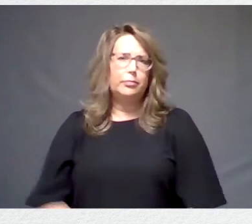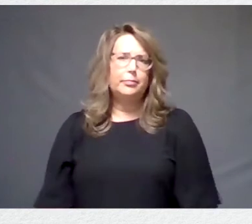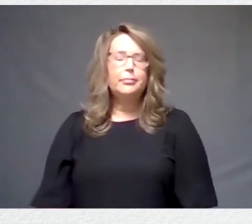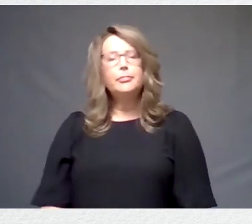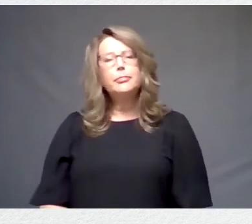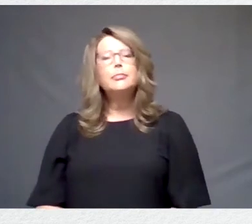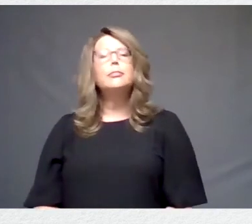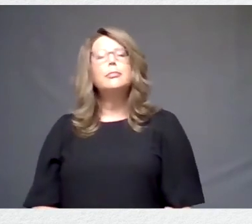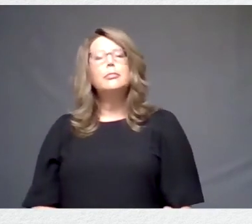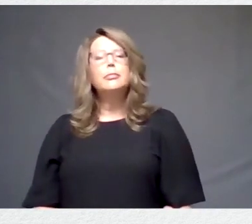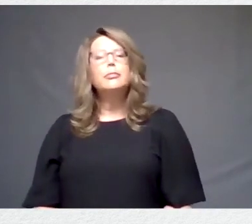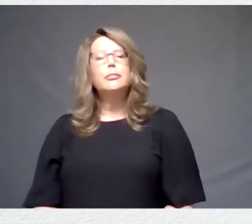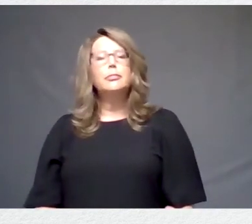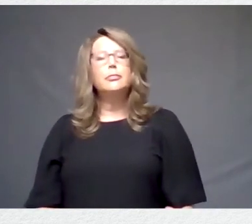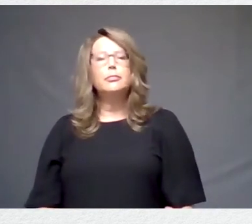todos.